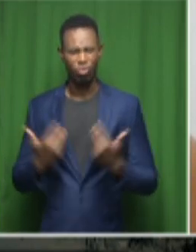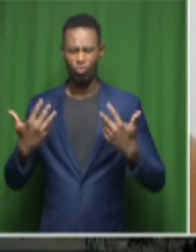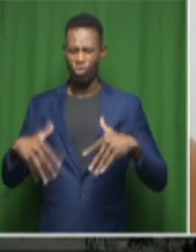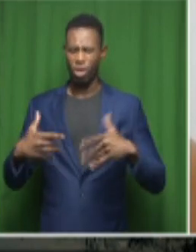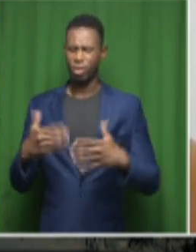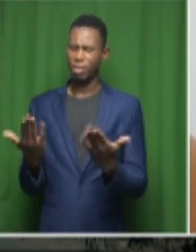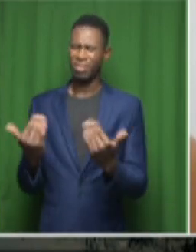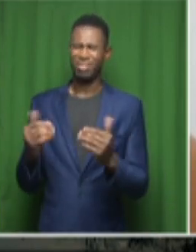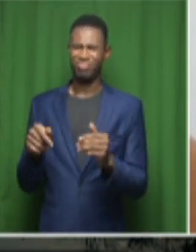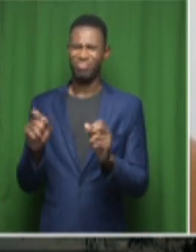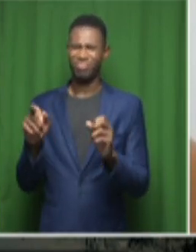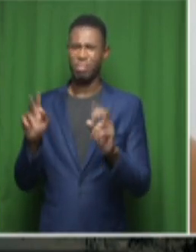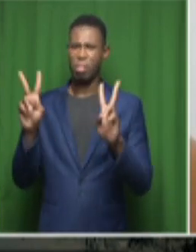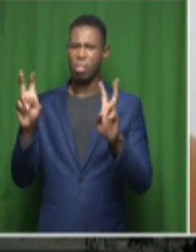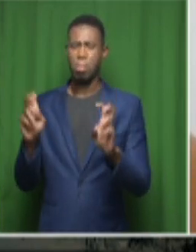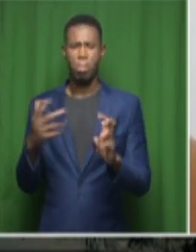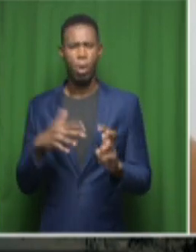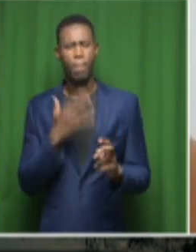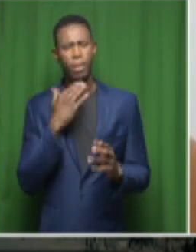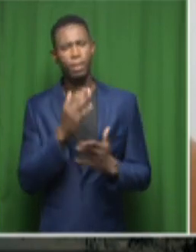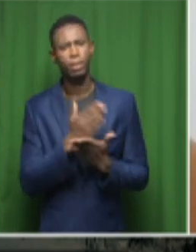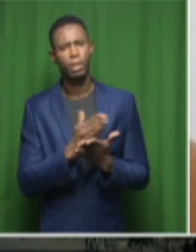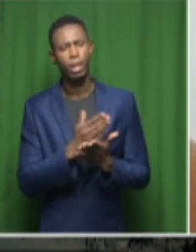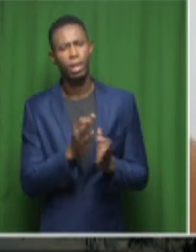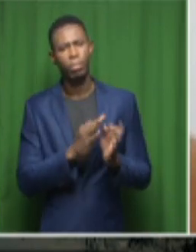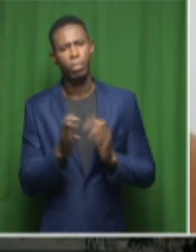fits with the theme which explores the times in South Africa.